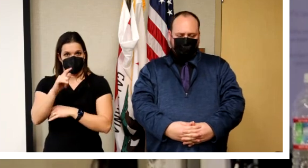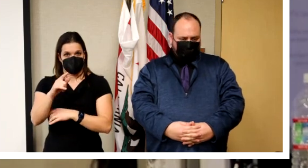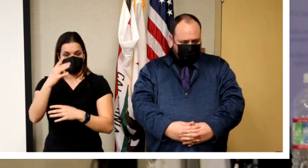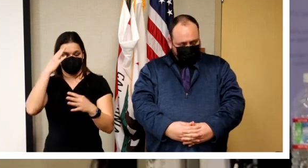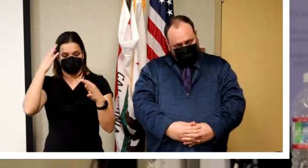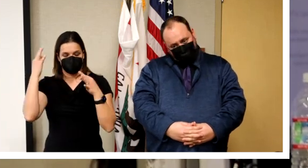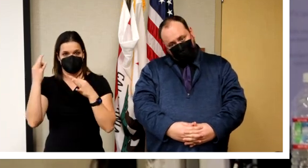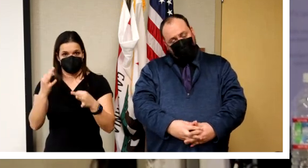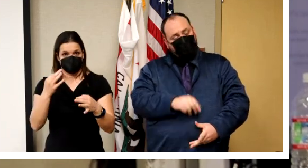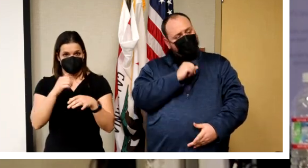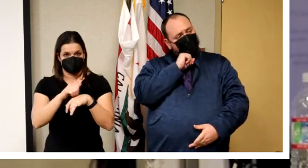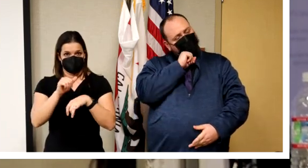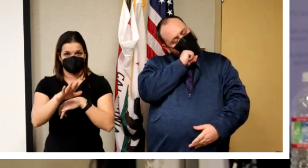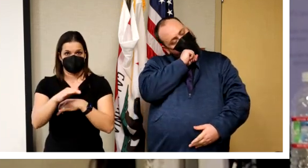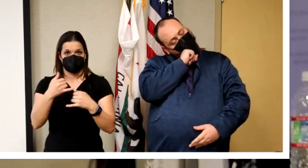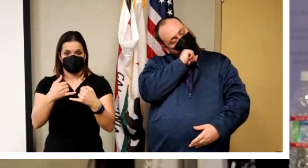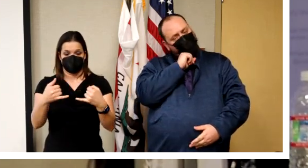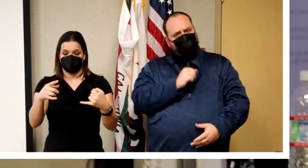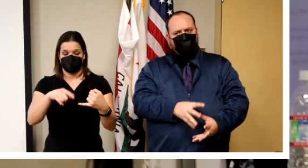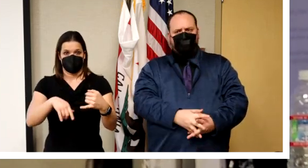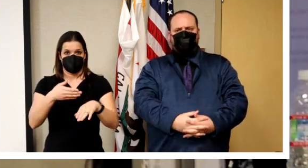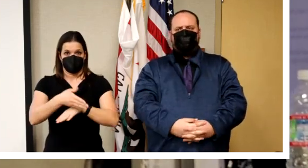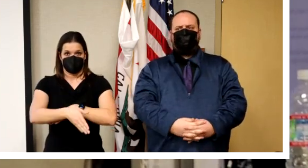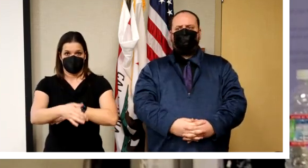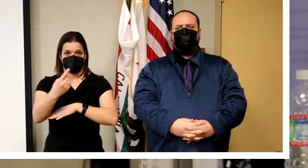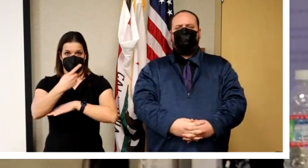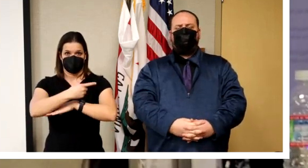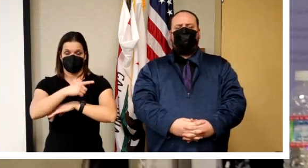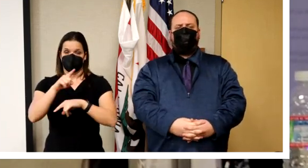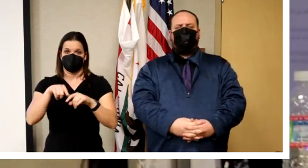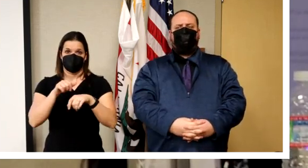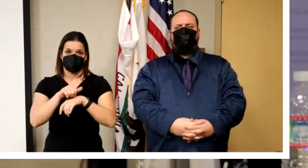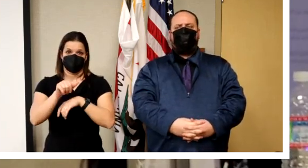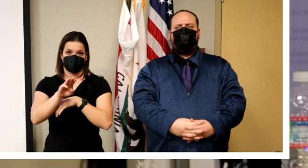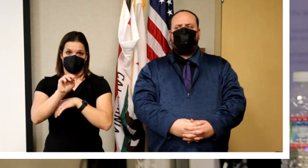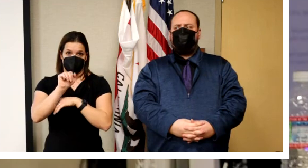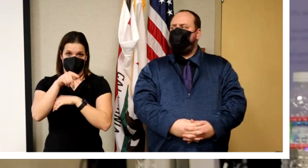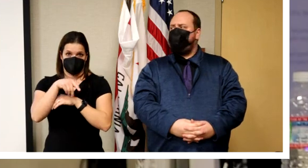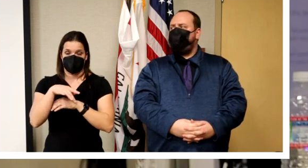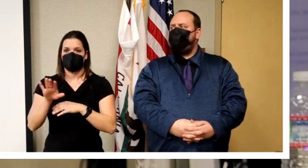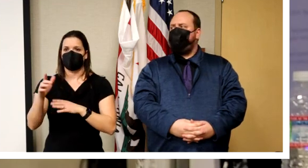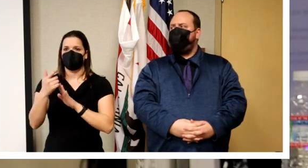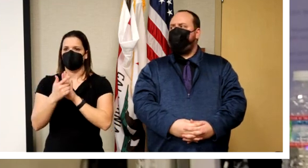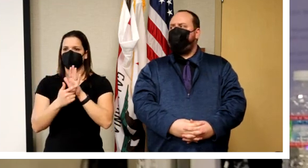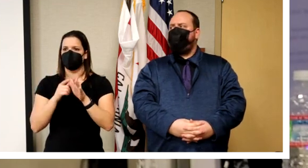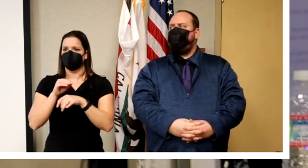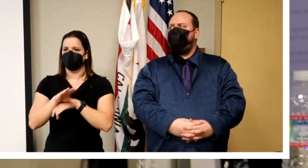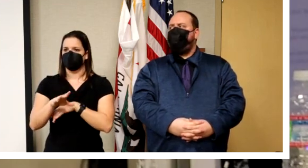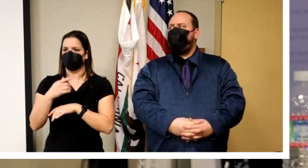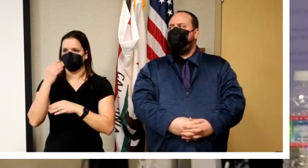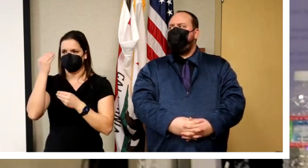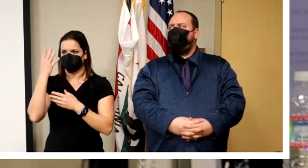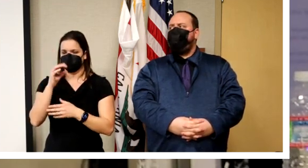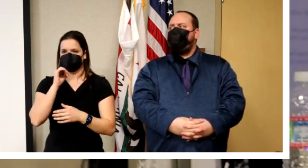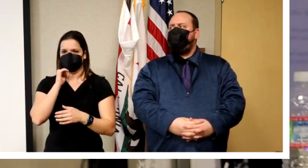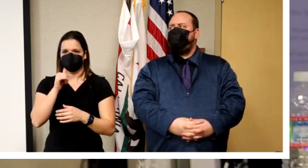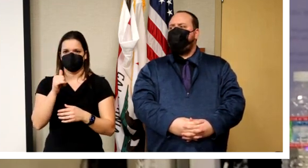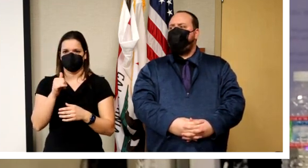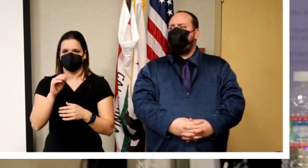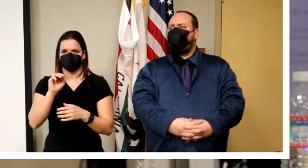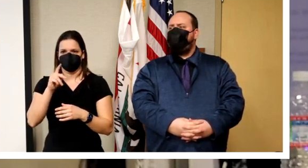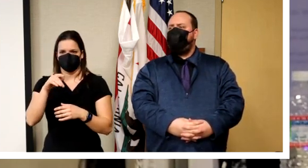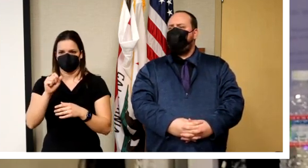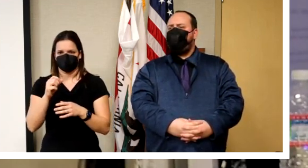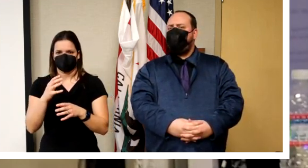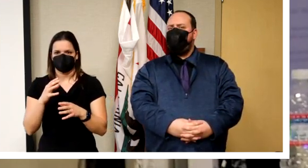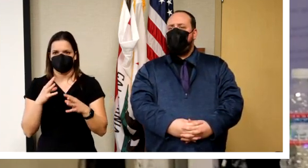we'll publish a deadline that you can't submit a map after that day. And your legal counsel will tell you you're going to have to submit it to accept maps says